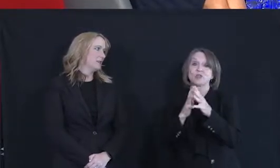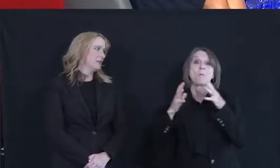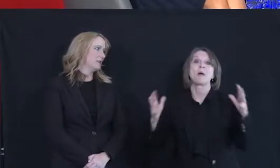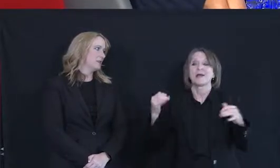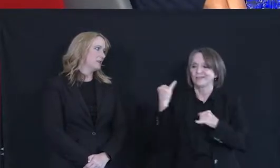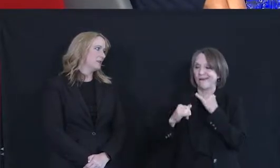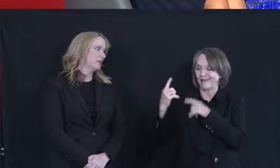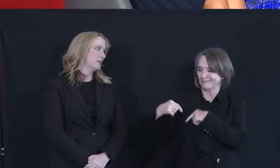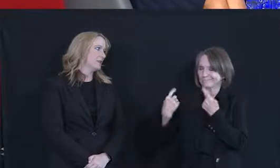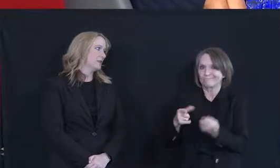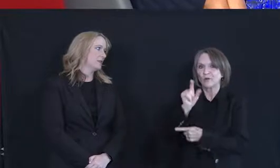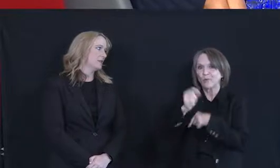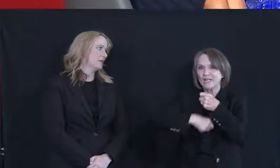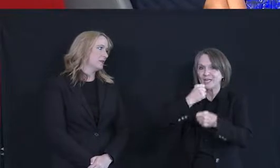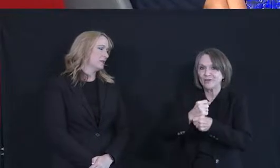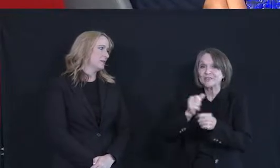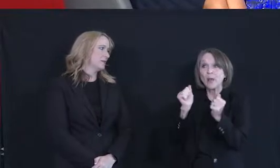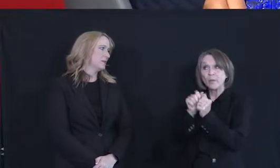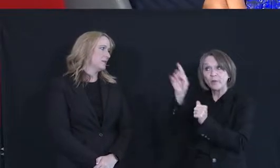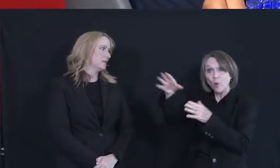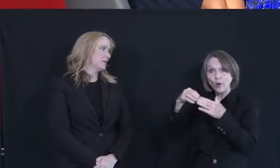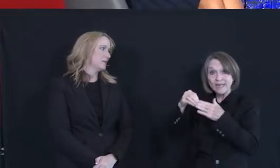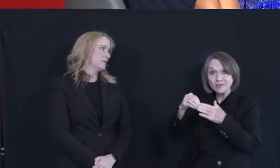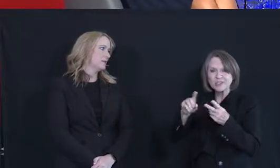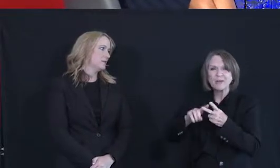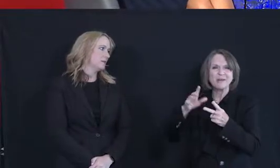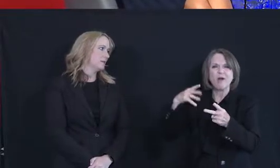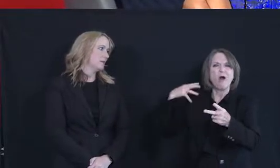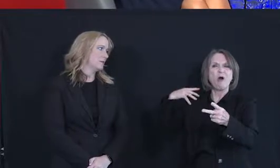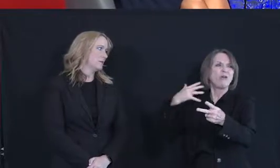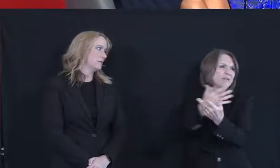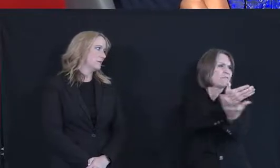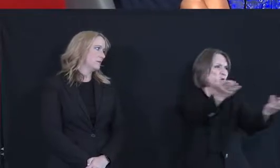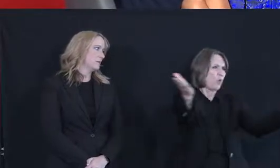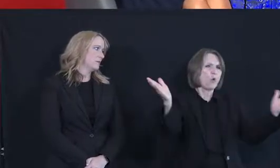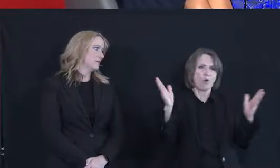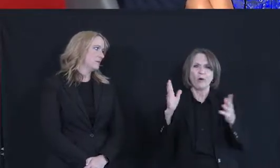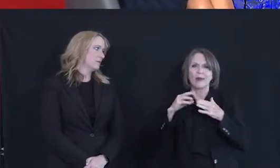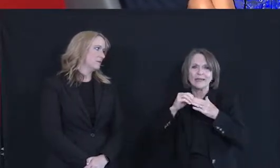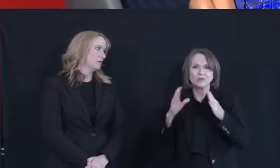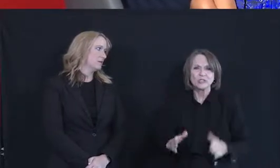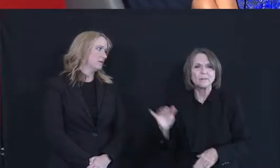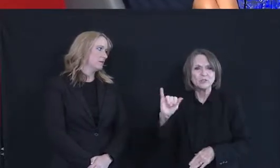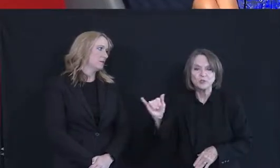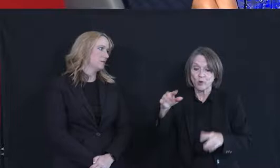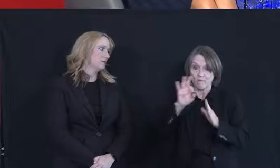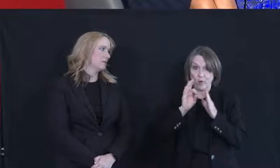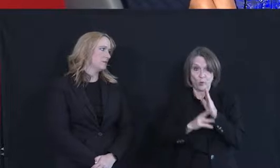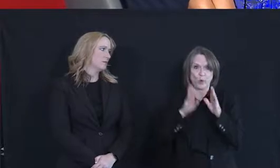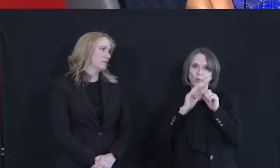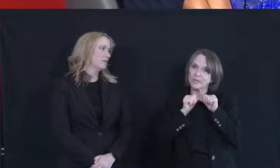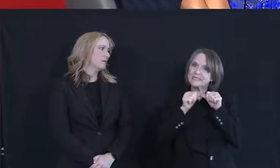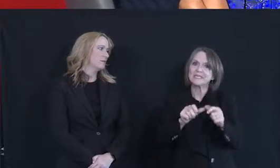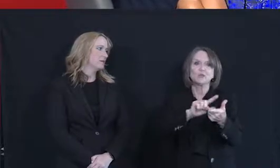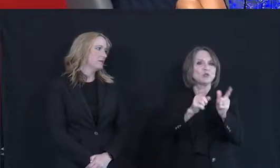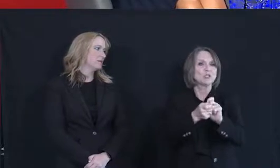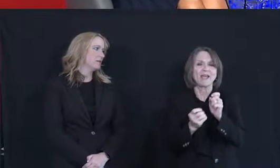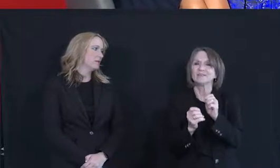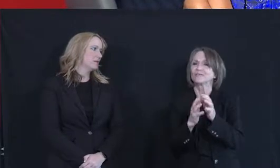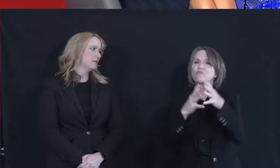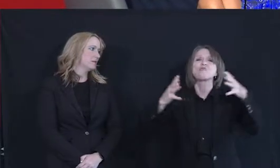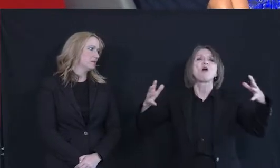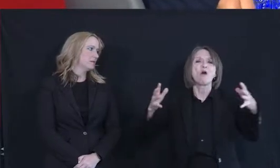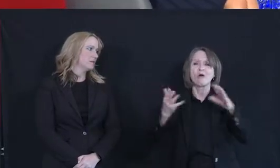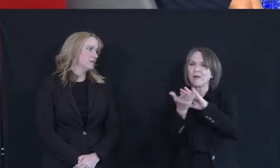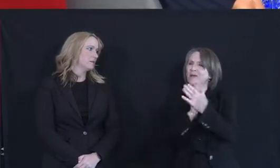20 years and under your leadership and the leadership of everybody in this room it's going to continue to change continue to grow continue to be a world-class